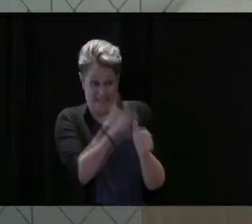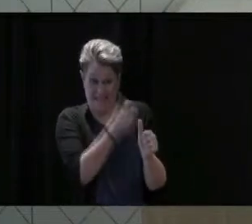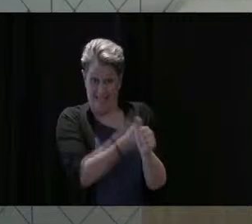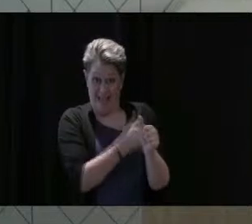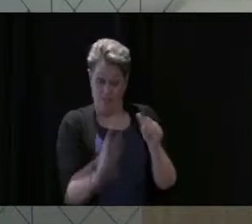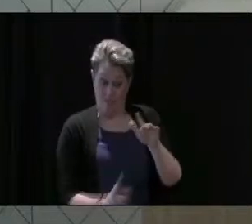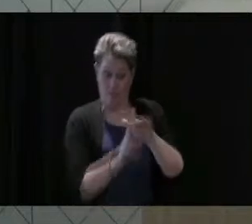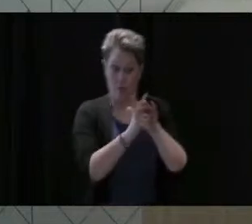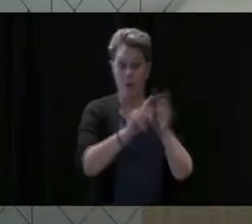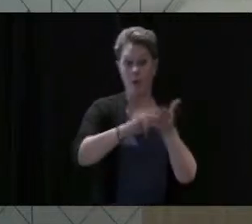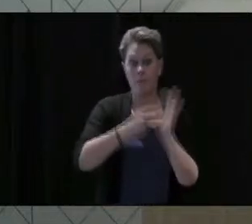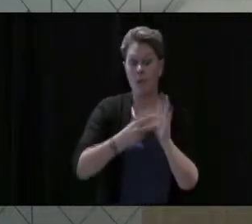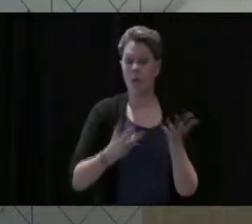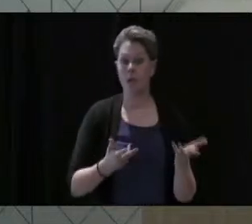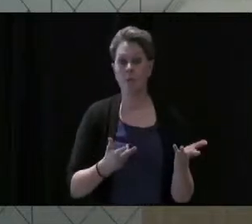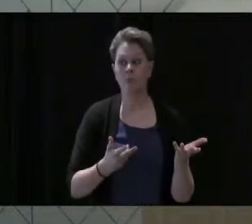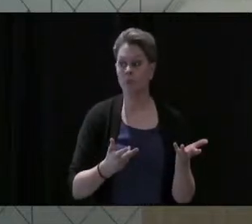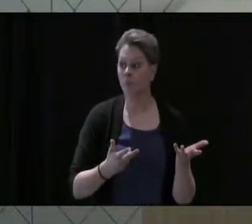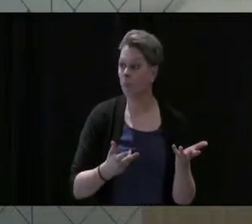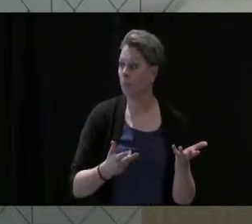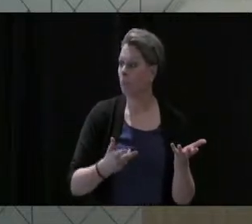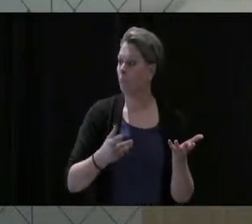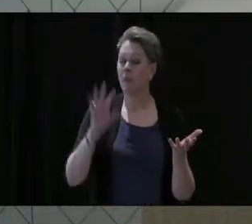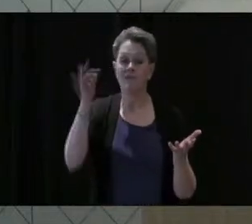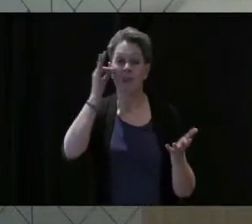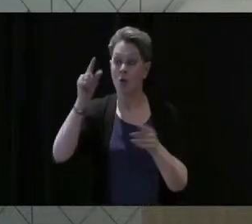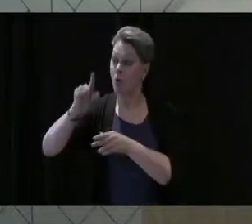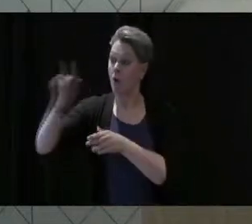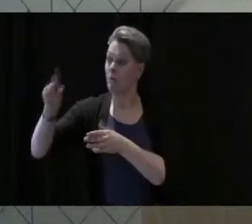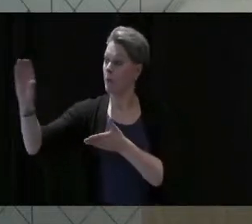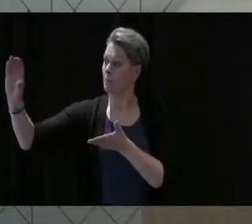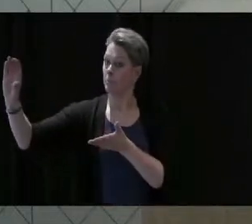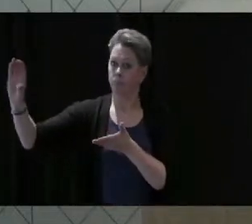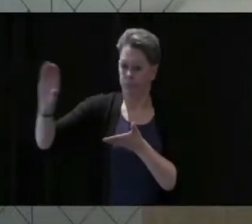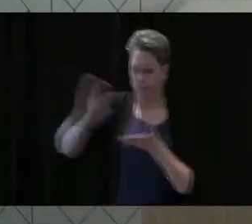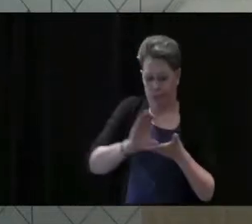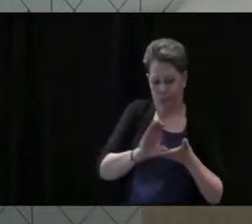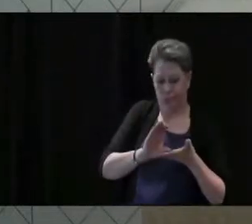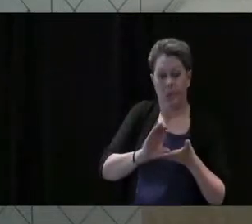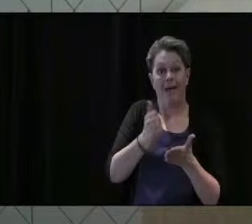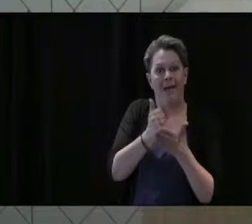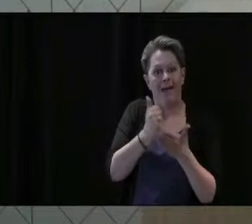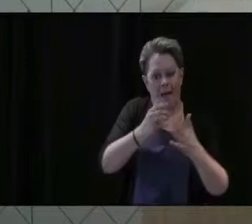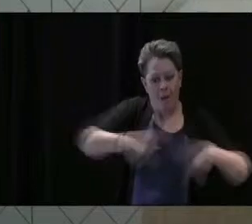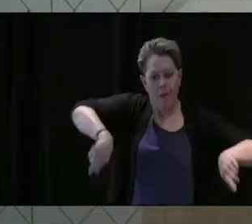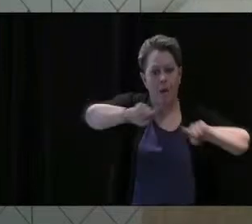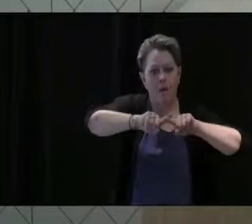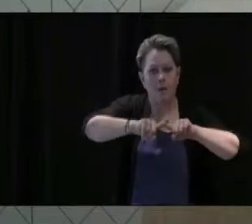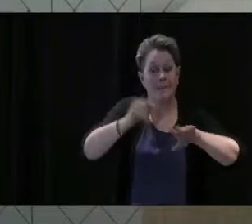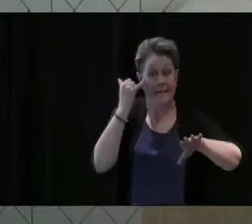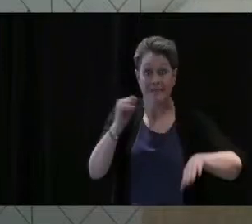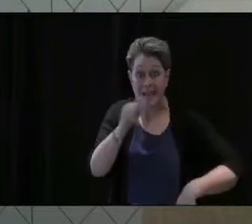to put general help through a Bank of Canada facility, we would have been over the cliff.